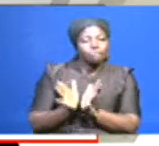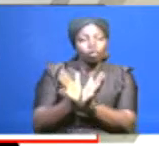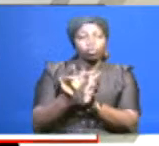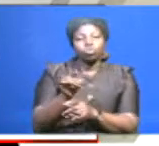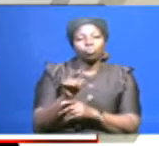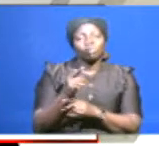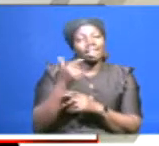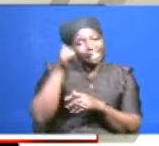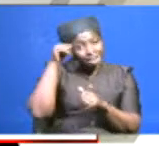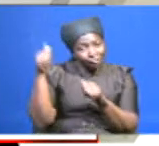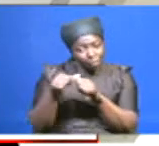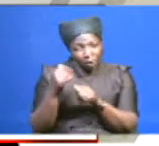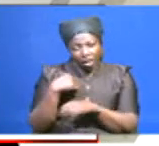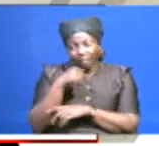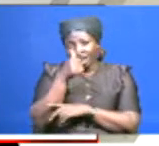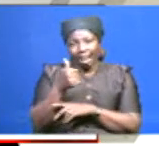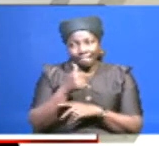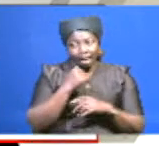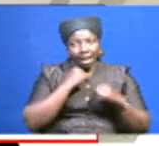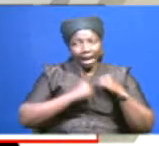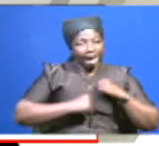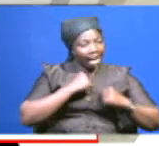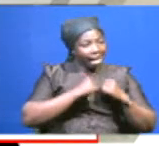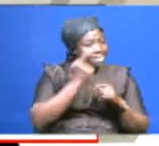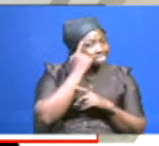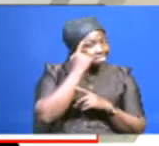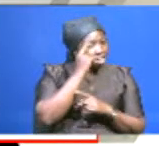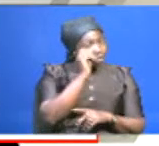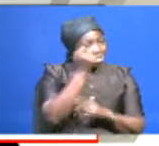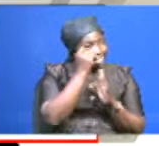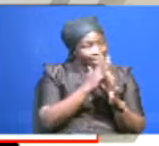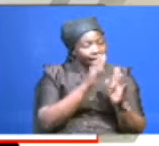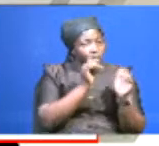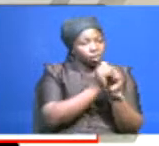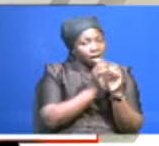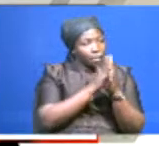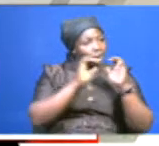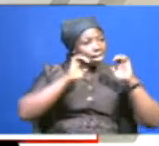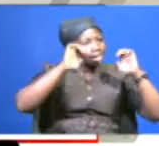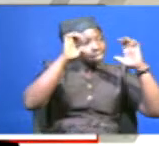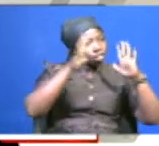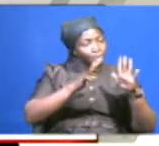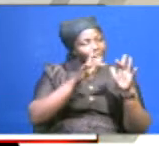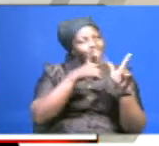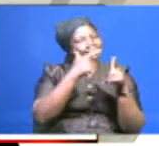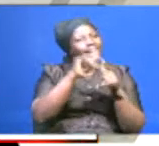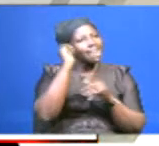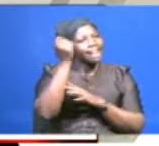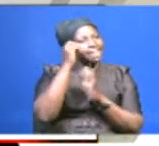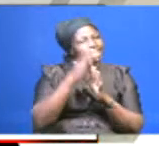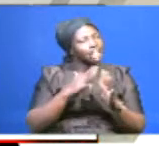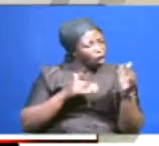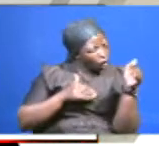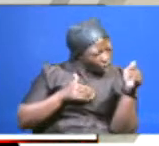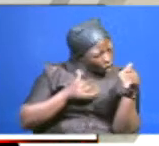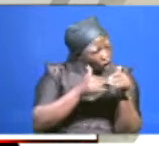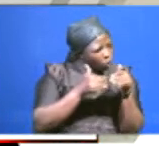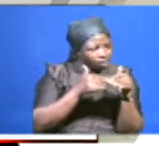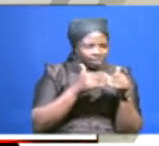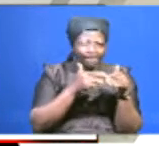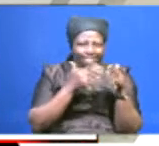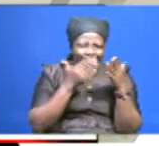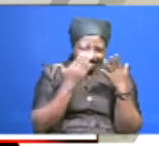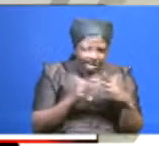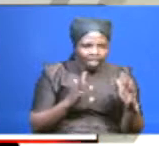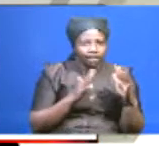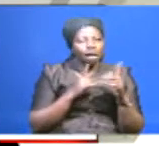there was that race where I think it was a Kenyan and an Ethiopian, and the Kenyan was almost getting to the finishing line and this Ethiopian